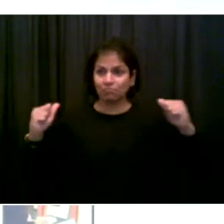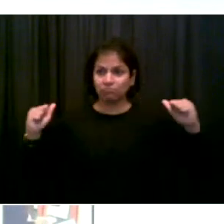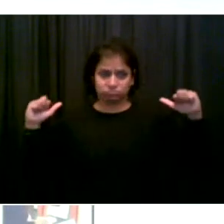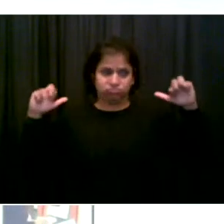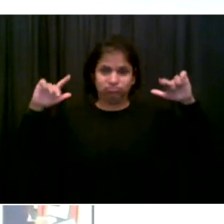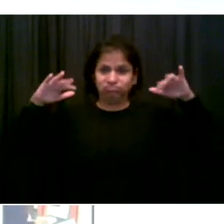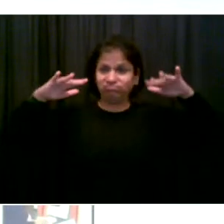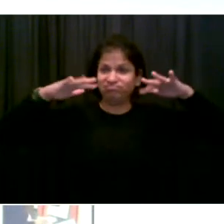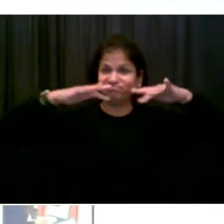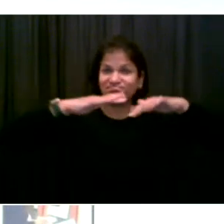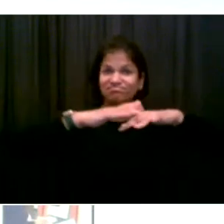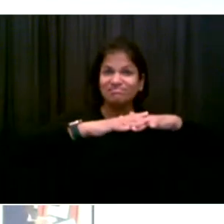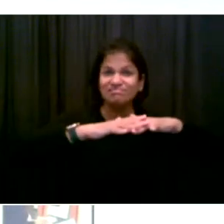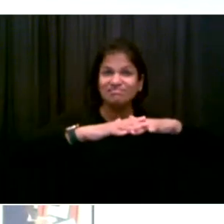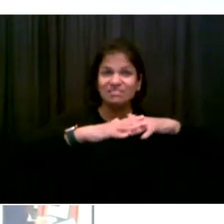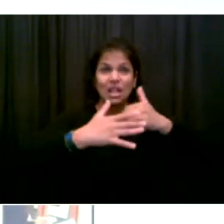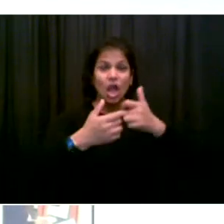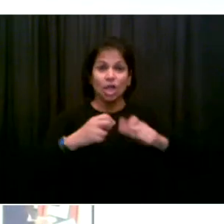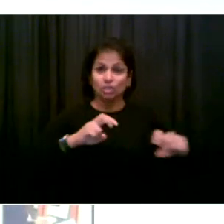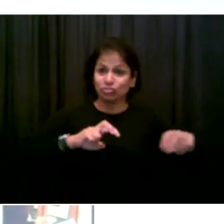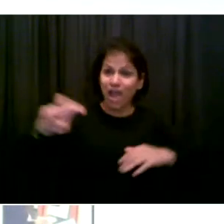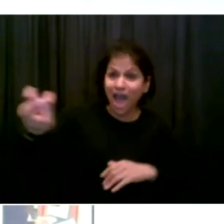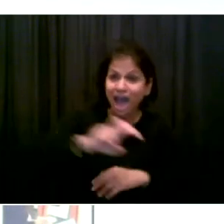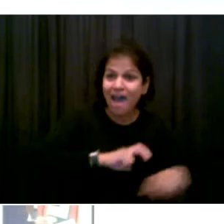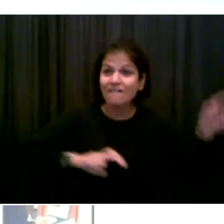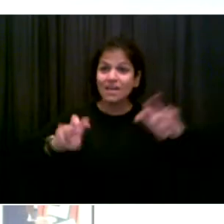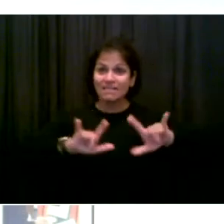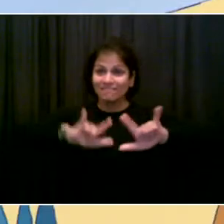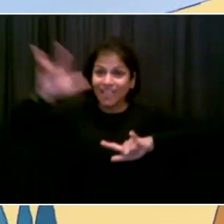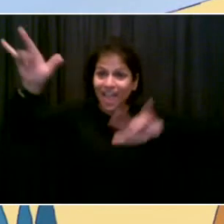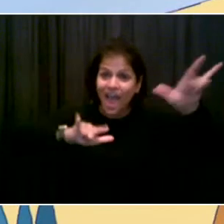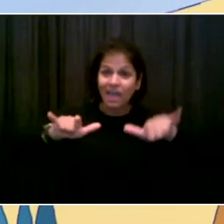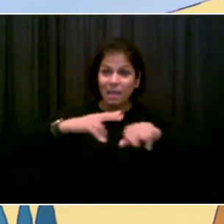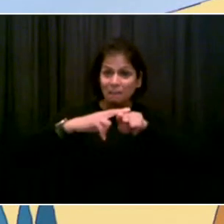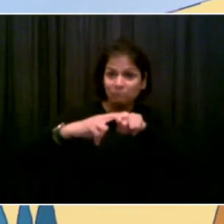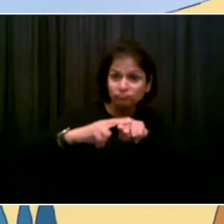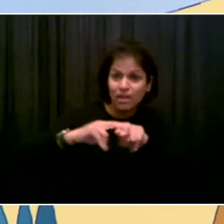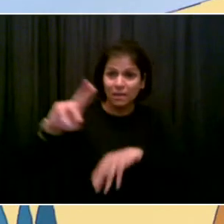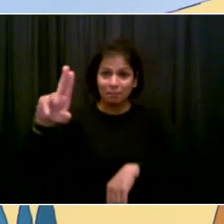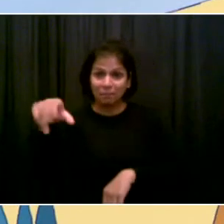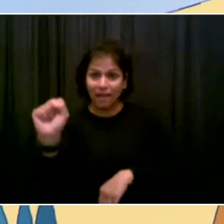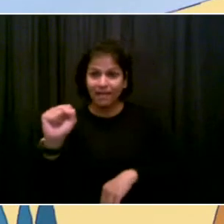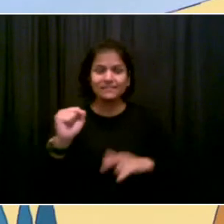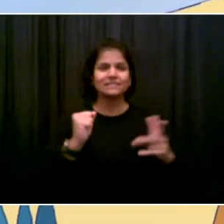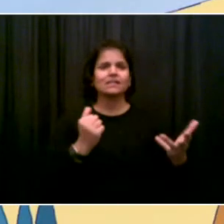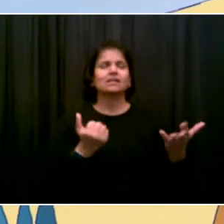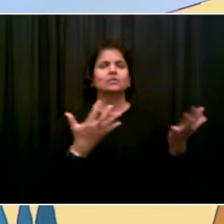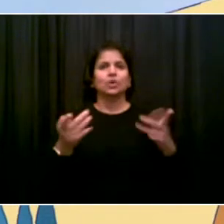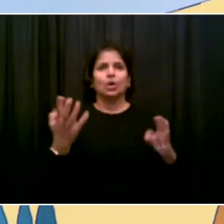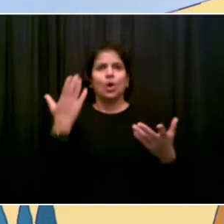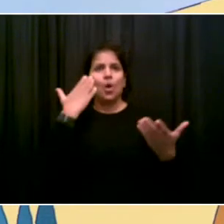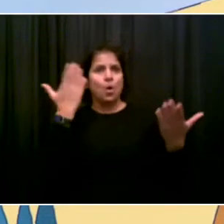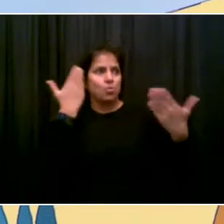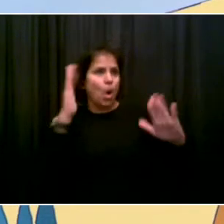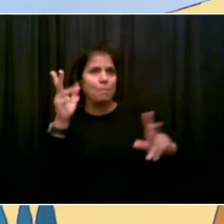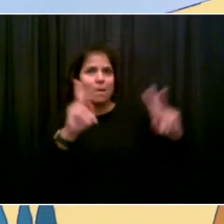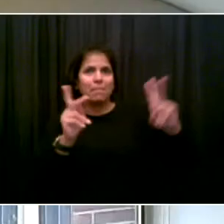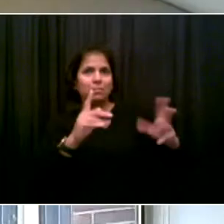Dr. Long, who's really been leading the charge on this. Thank you, Dr. Long. Thank you. And Dr. Choksi said all of the